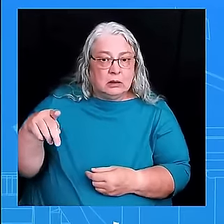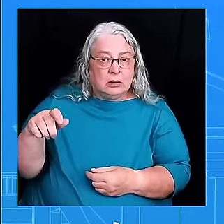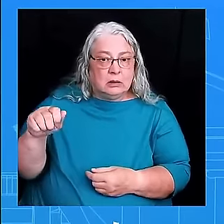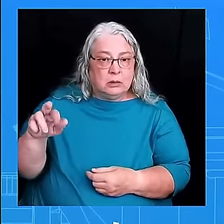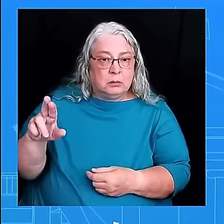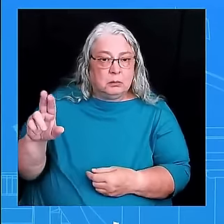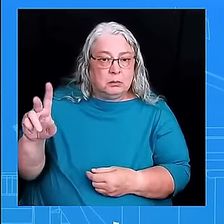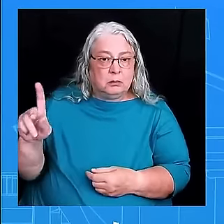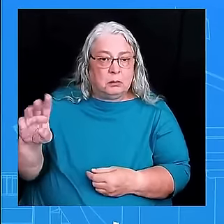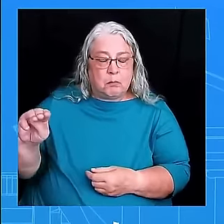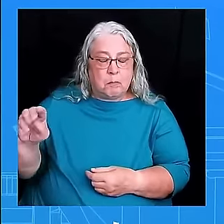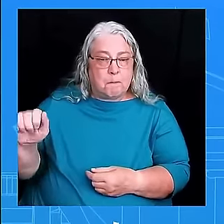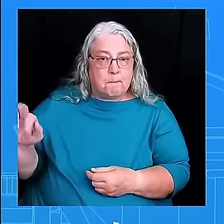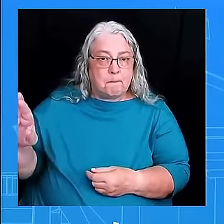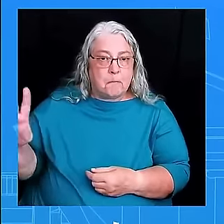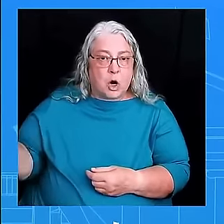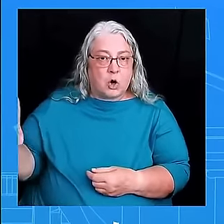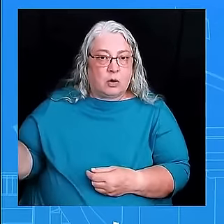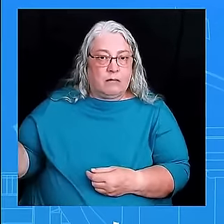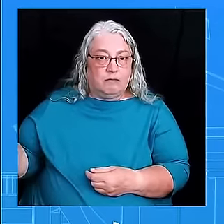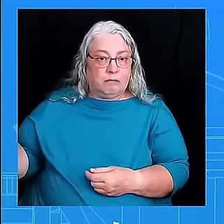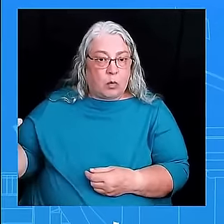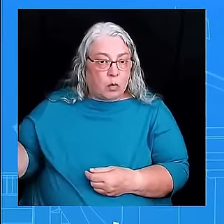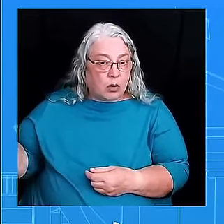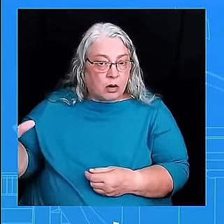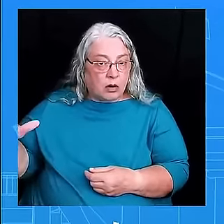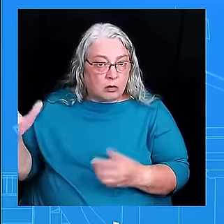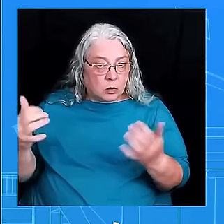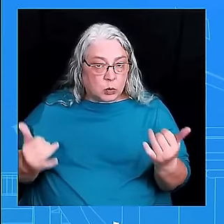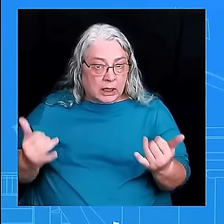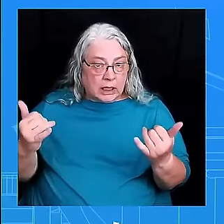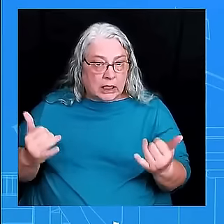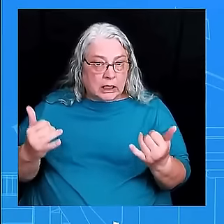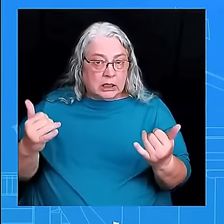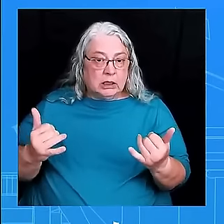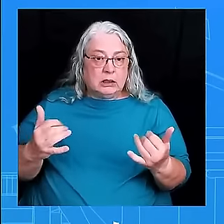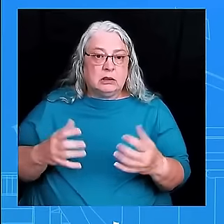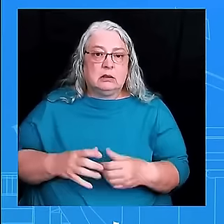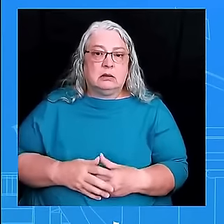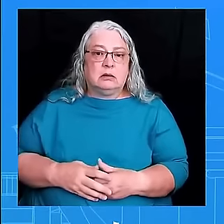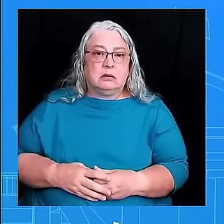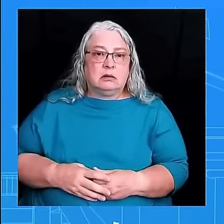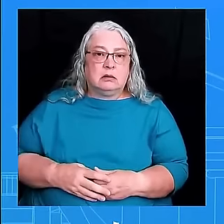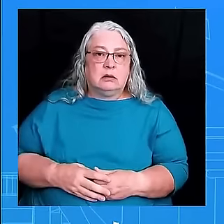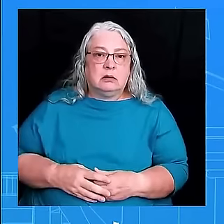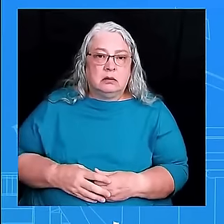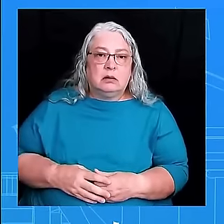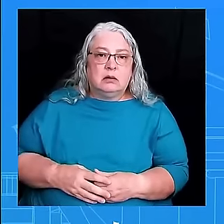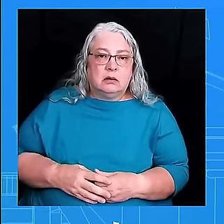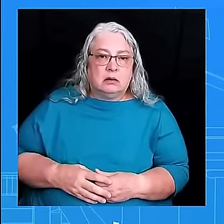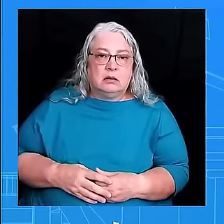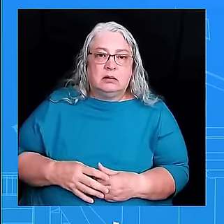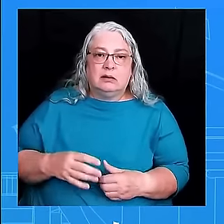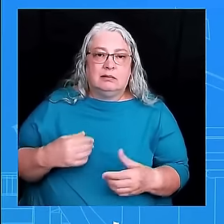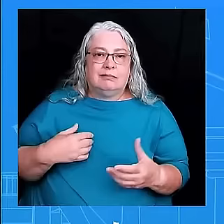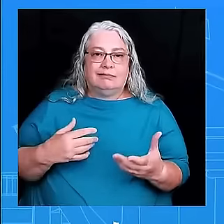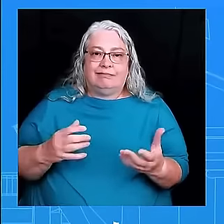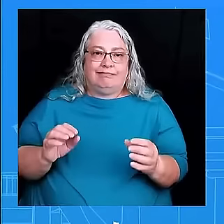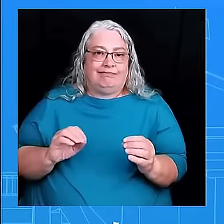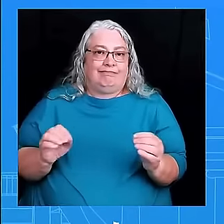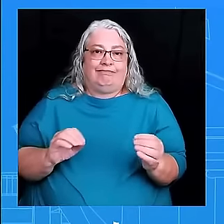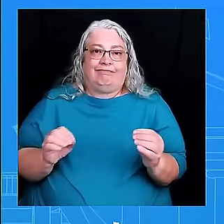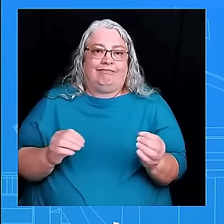about a particular conversation with the family of Mark Fogle. As you know, our team here have been in regular touch